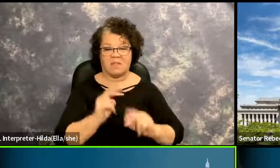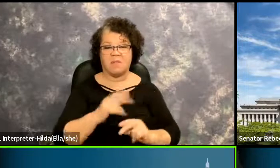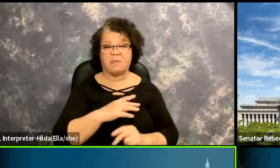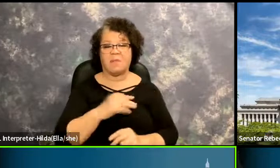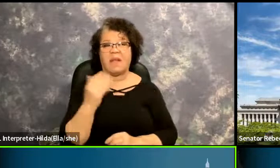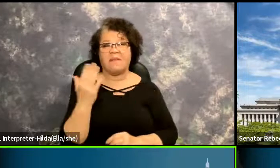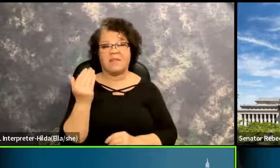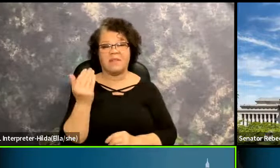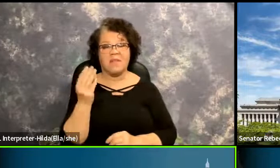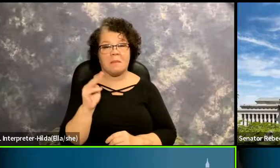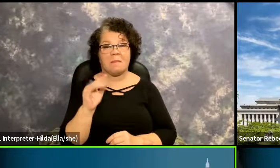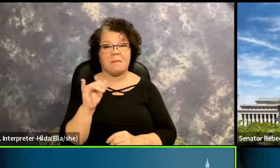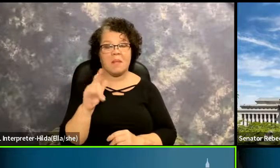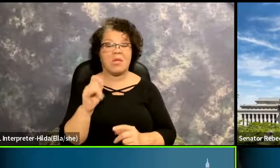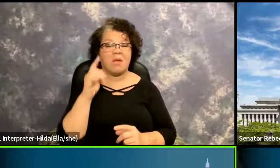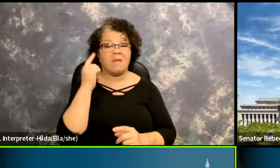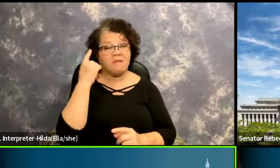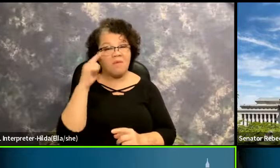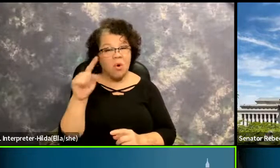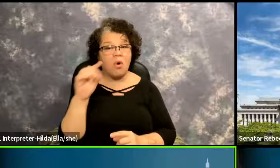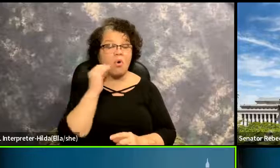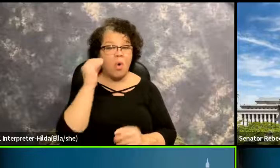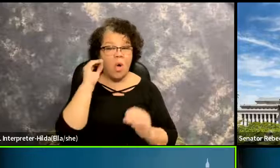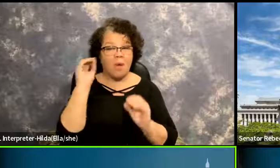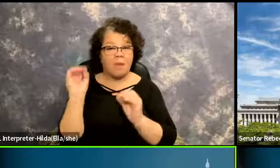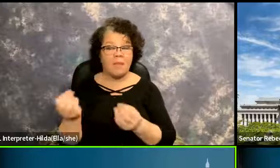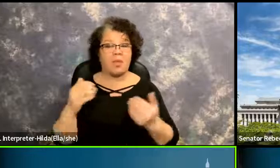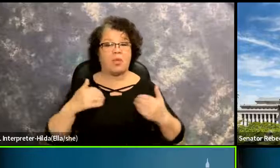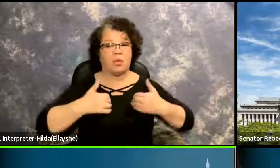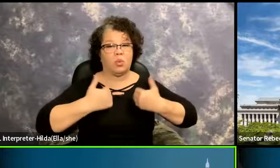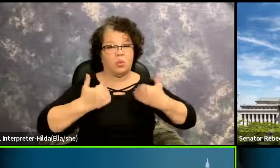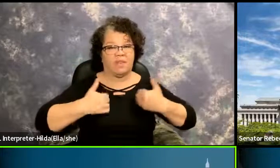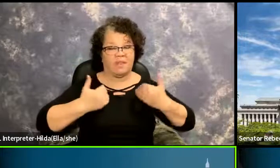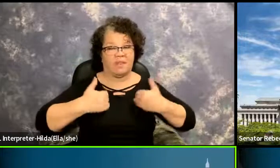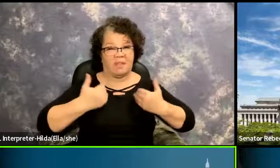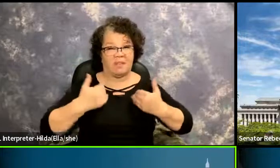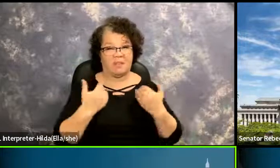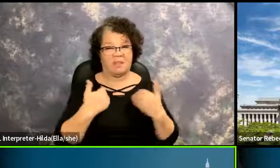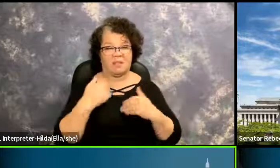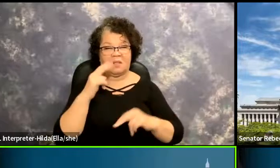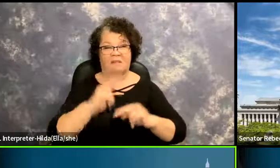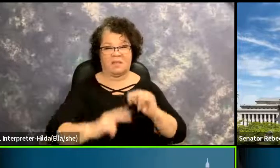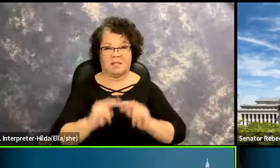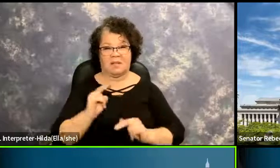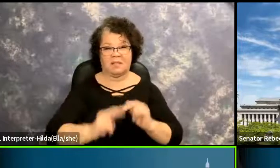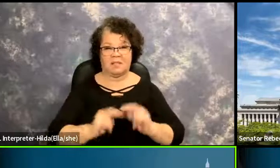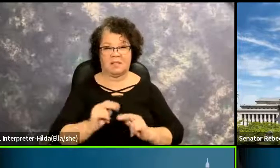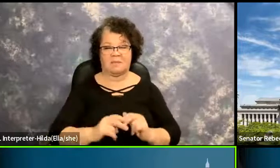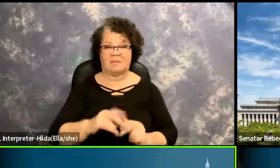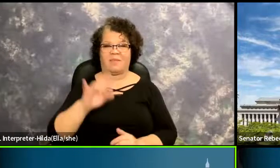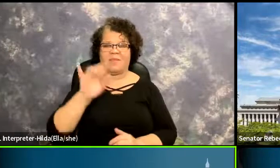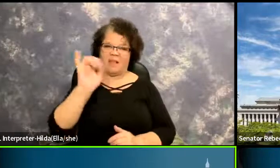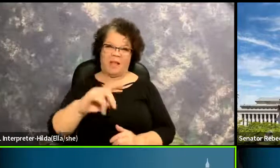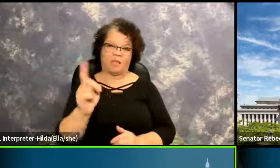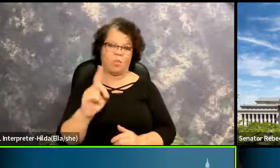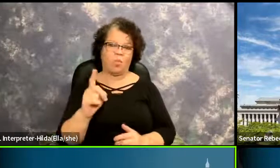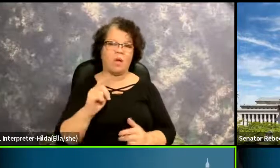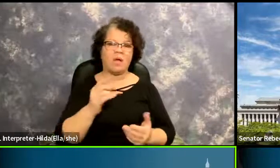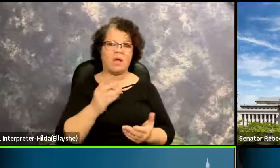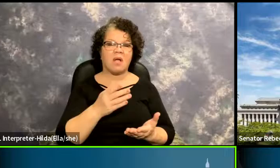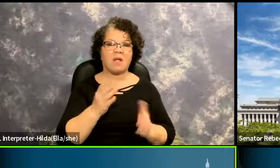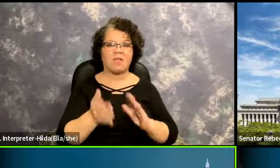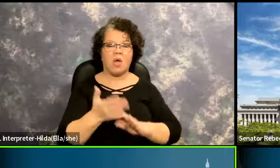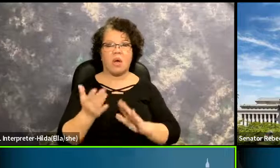$15 million for homeless youth facilities. That's where the operating dollars went